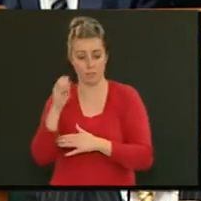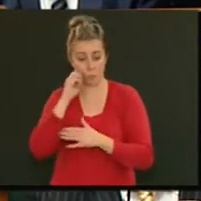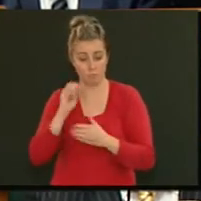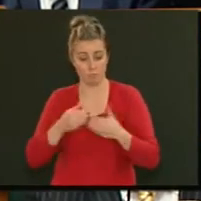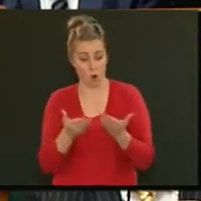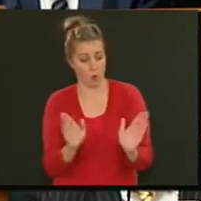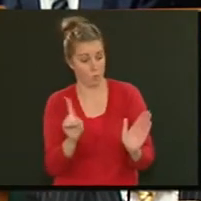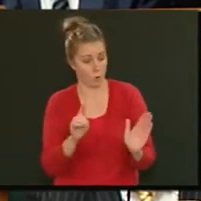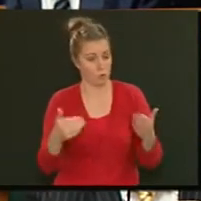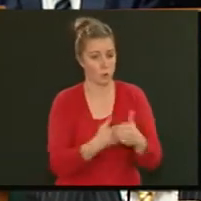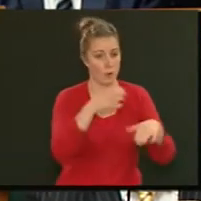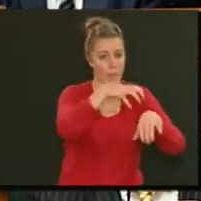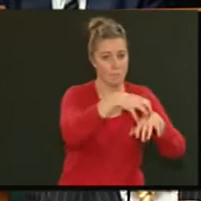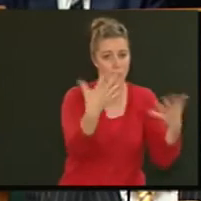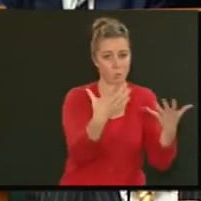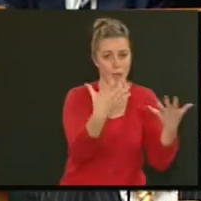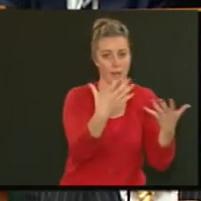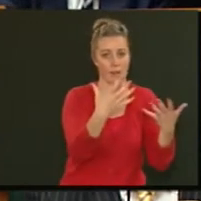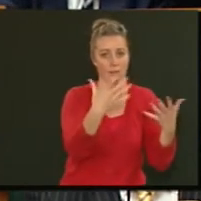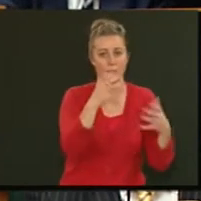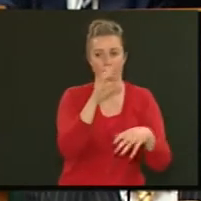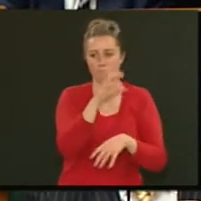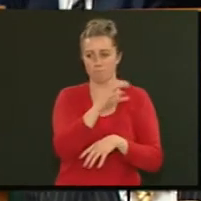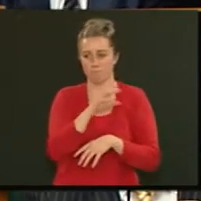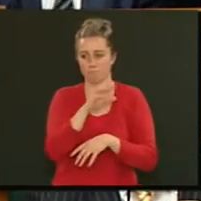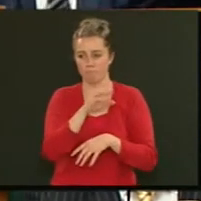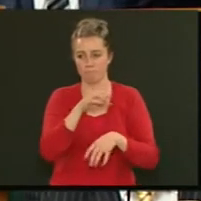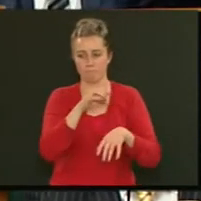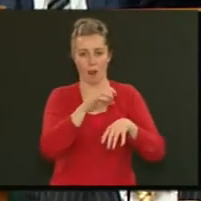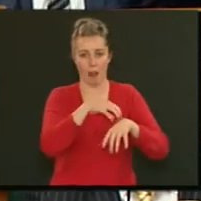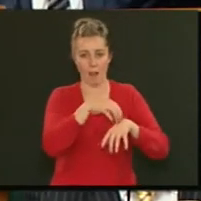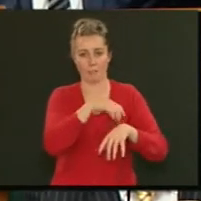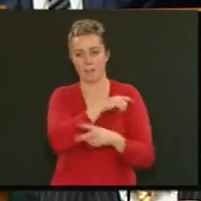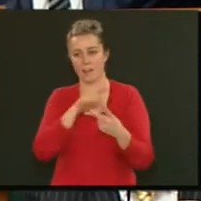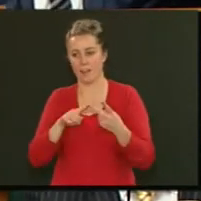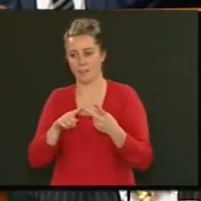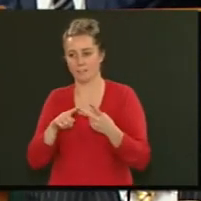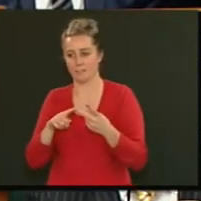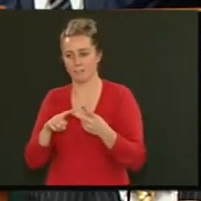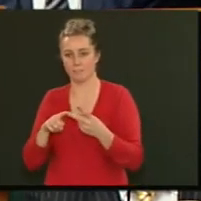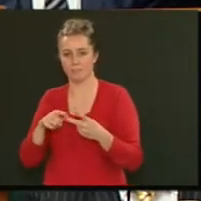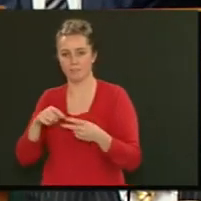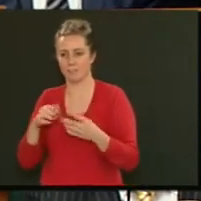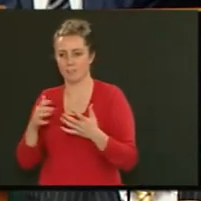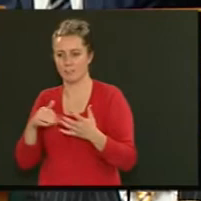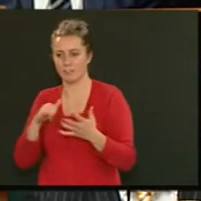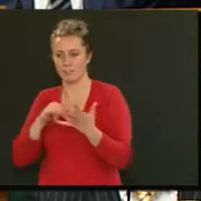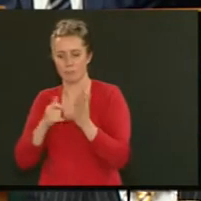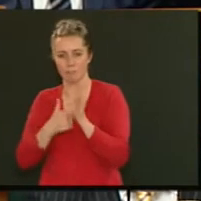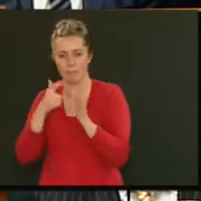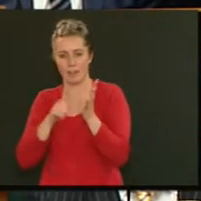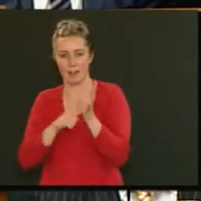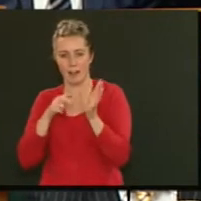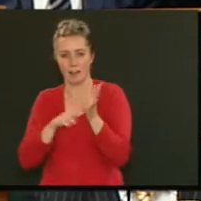in Dublin and Colombo, as we work towards our ambitious target of having 90% of goods exports covered by